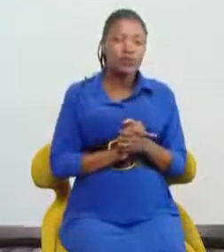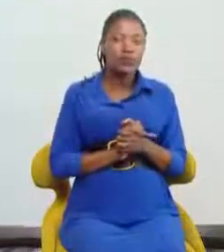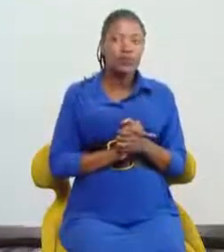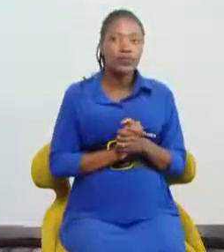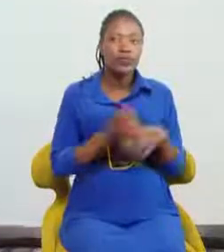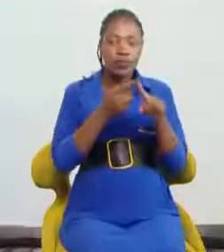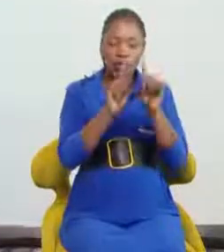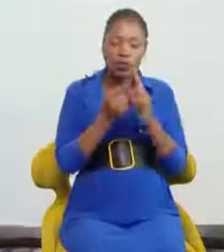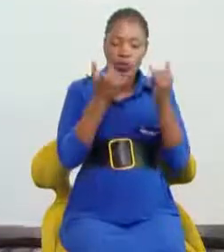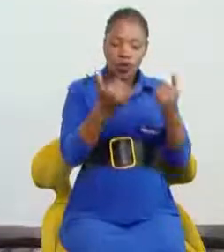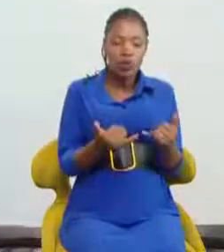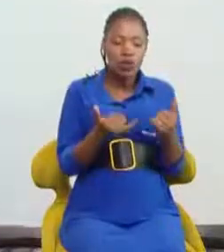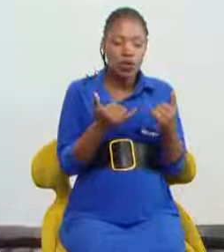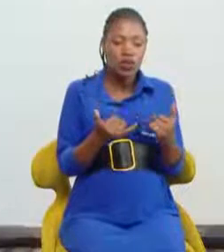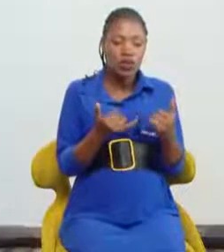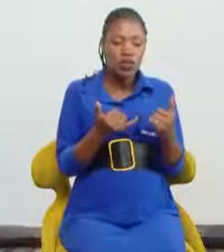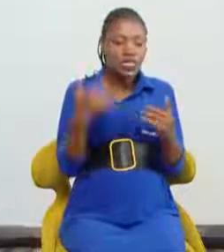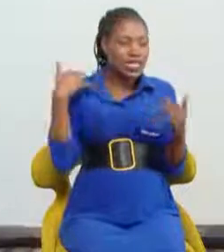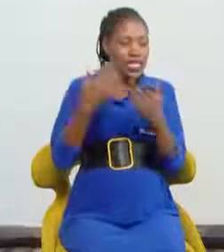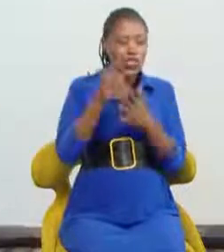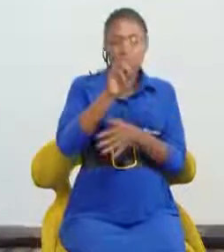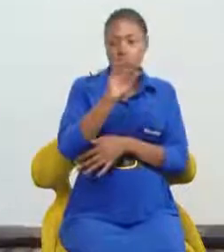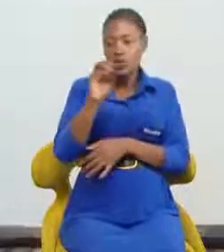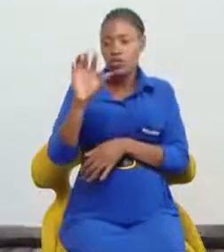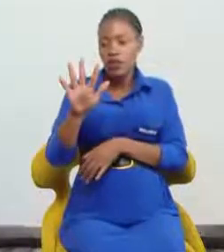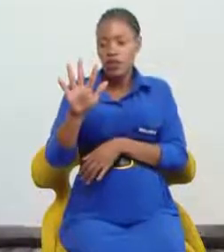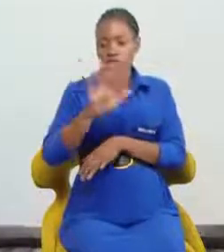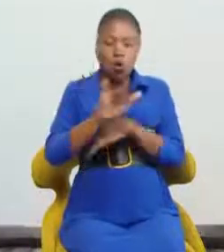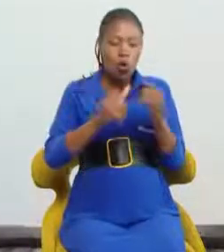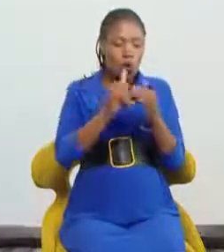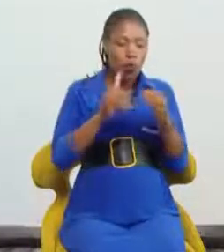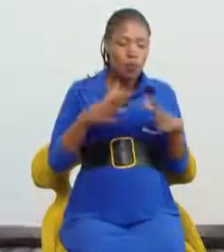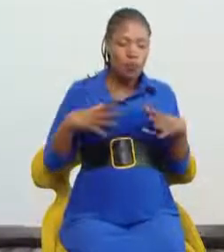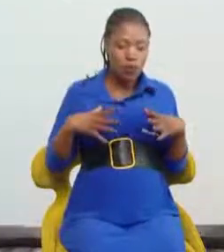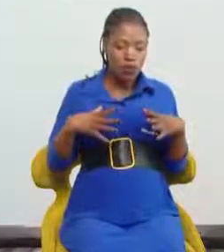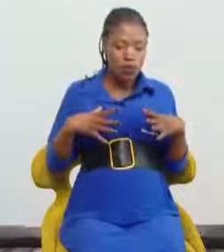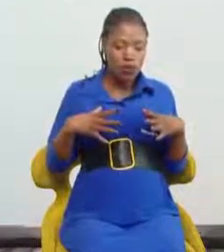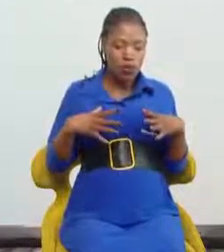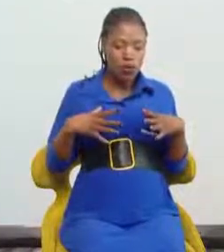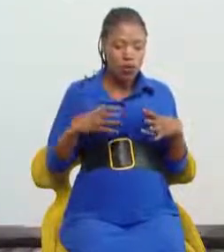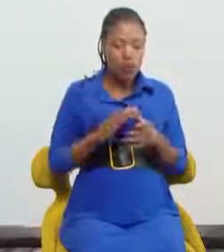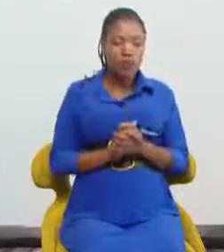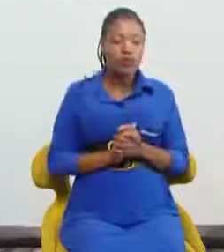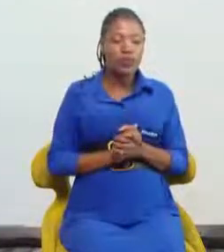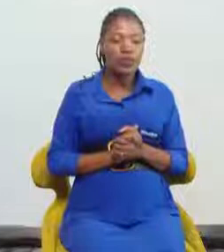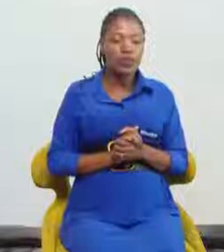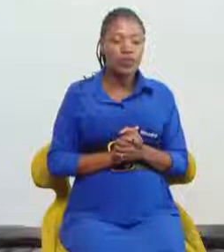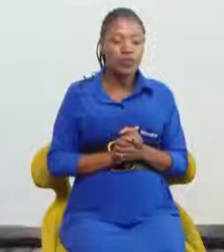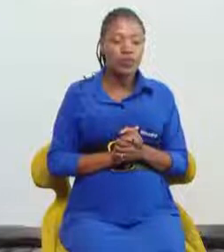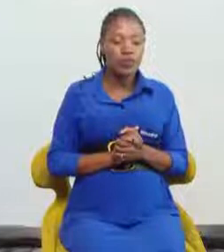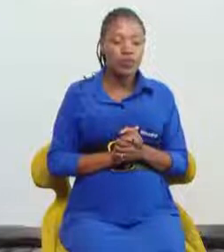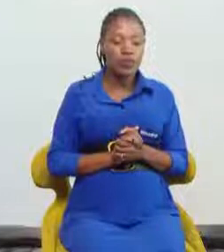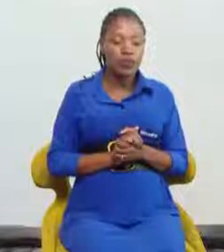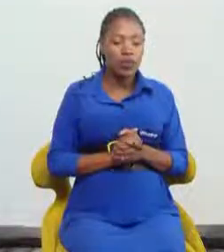But now, since 2005, all students, all people who have the baccalaureate in France, so with the